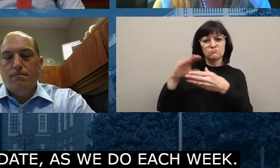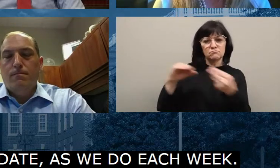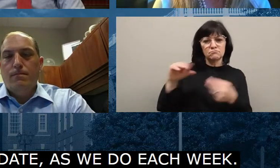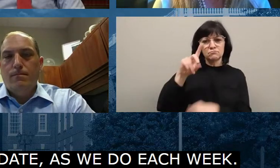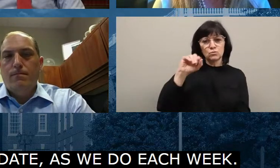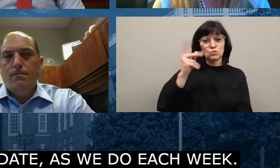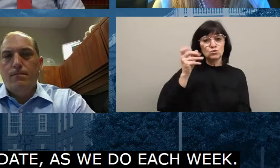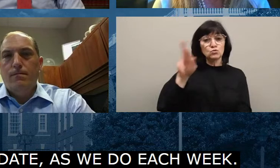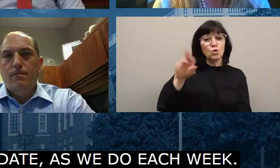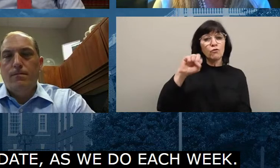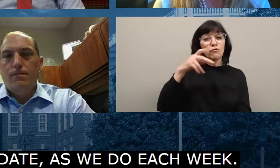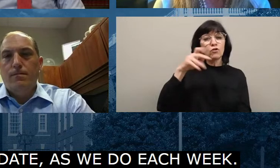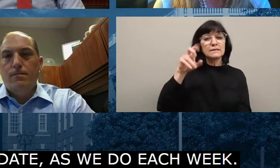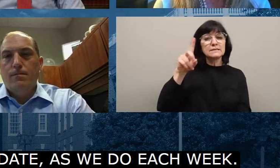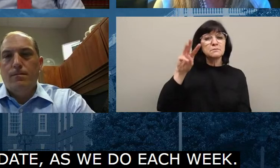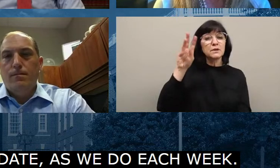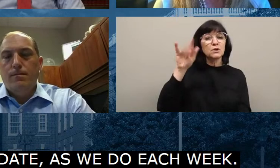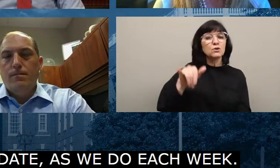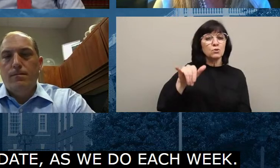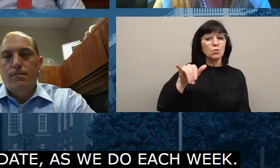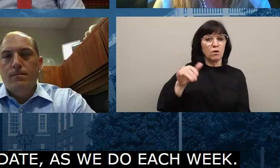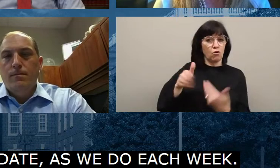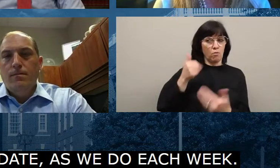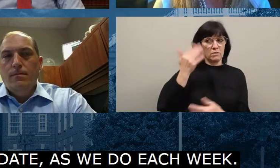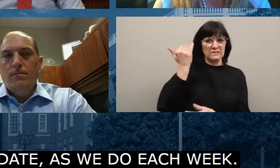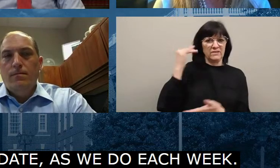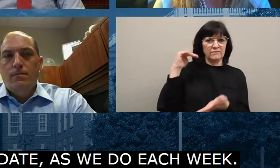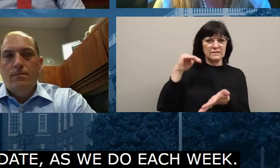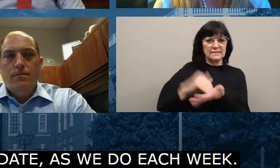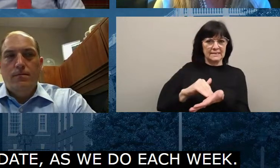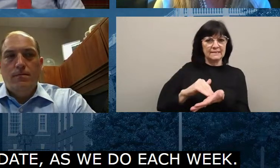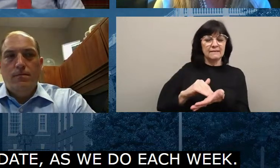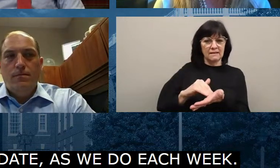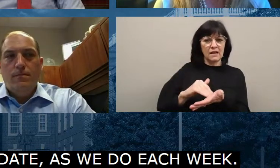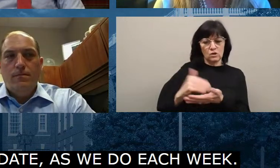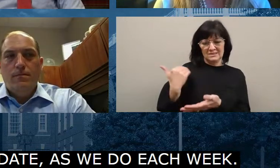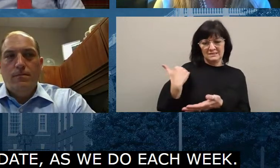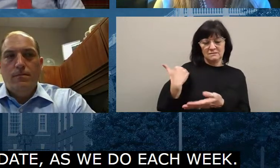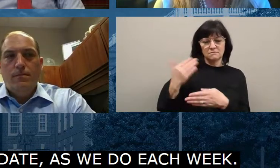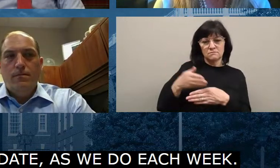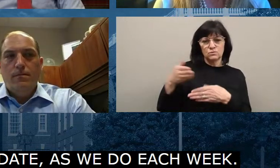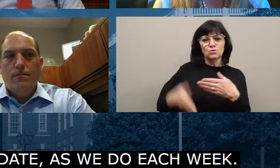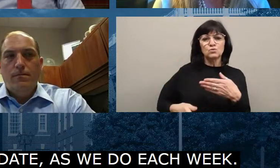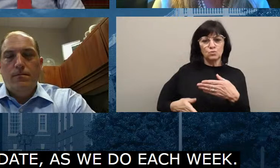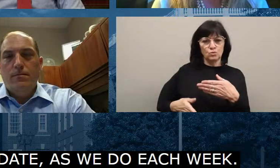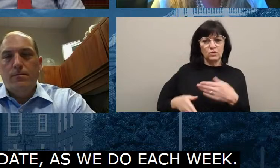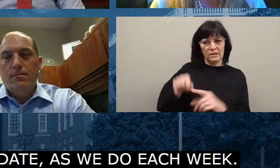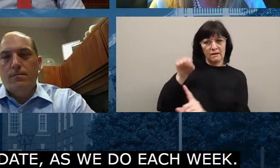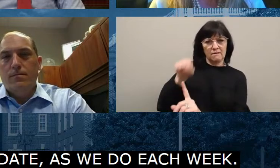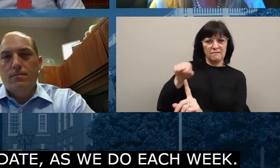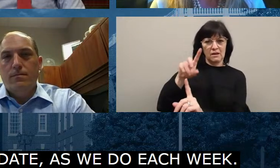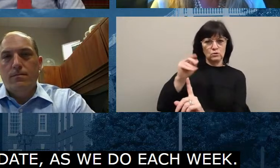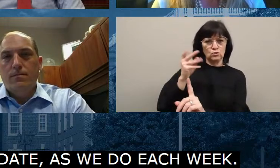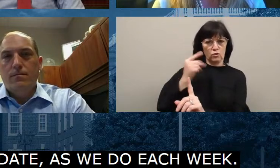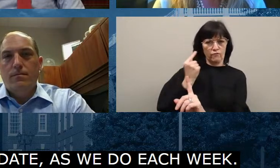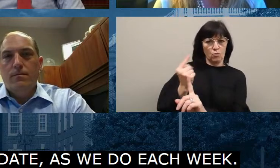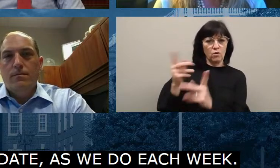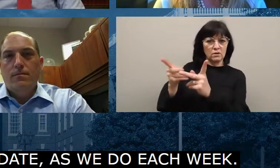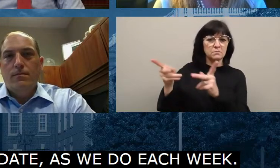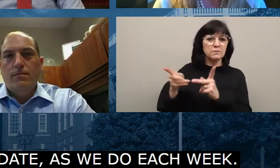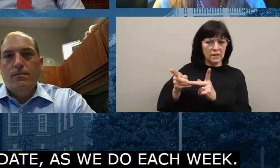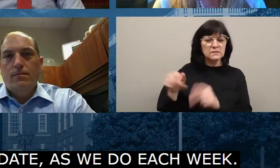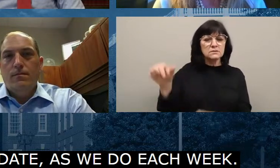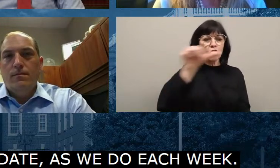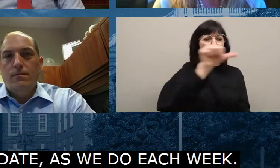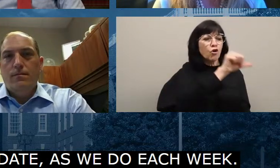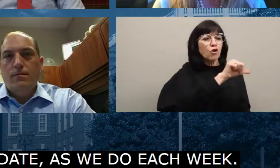15,000 dose of vaccines delivered in people's arms at that clinic and a number of other clinics over the weekend and